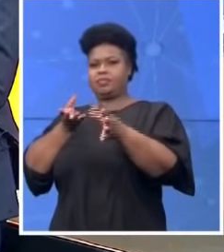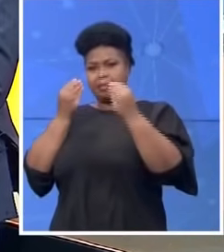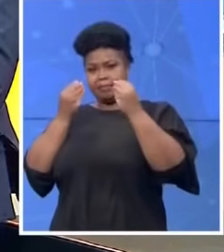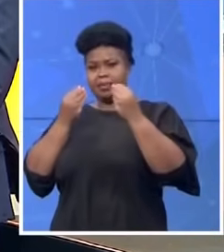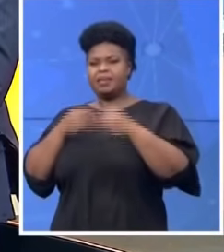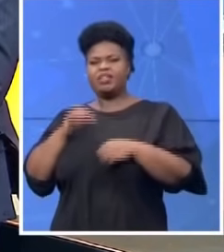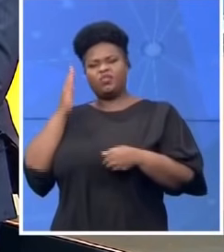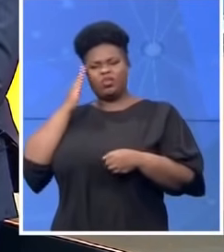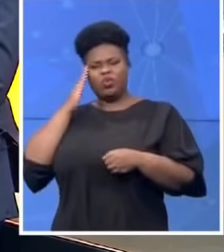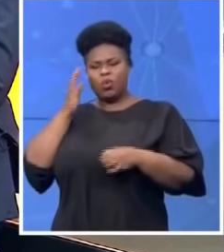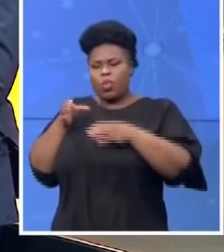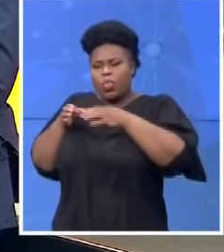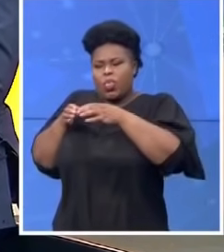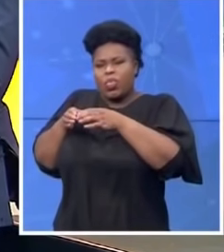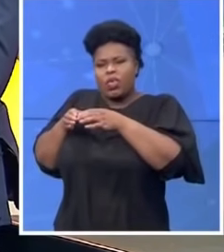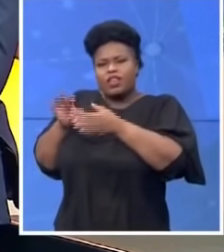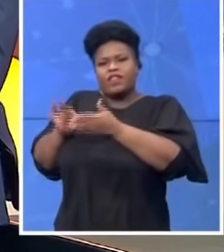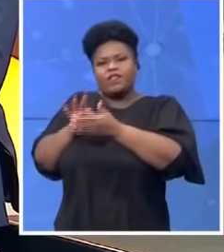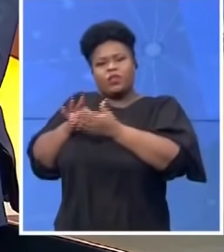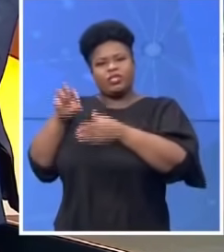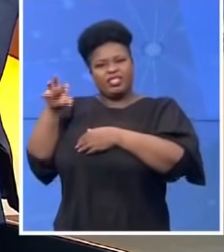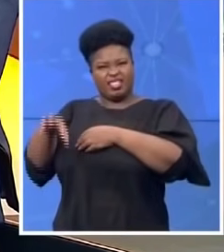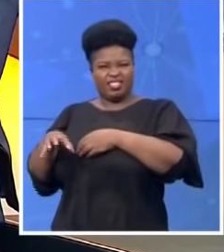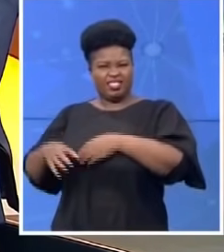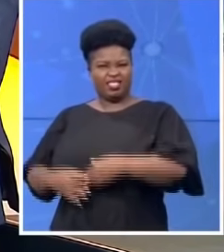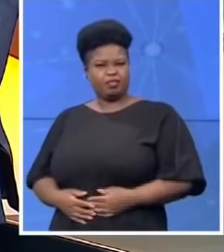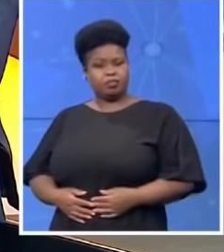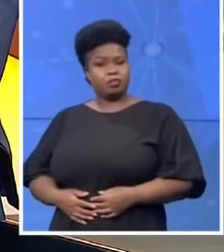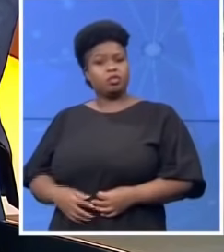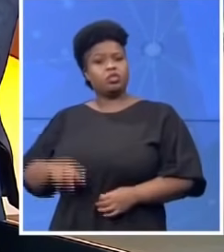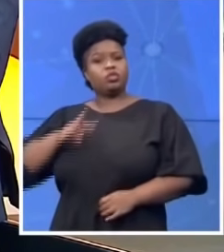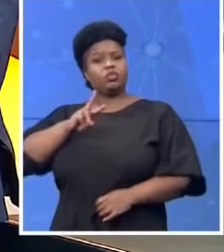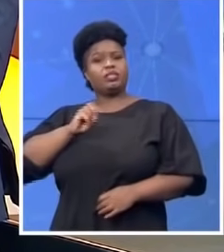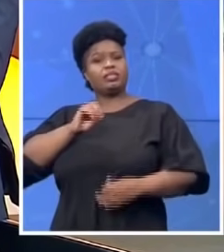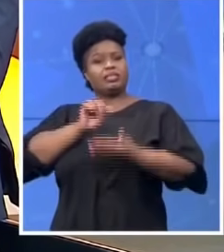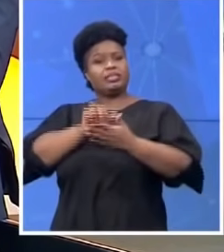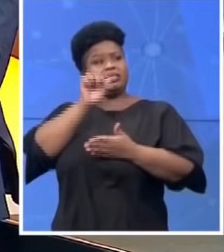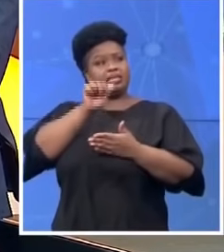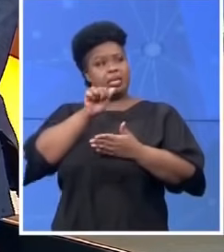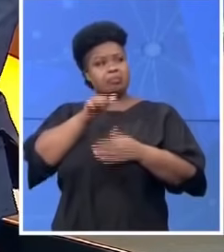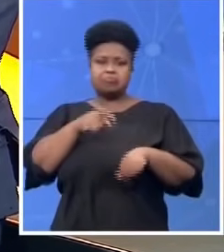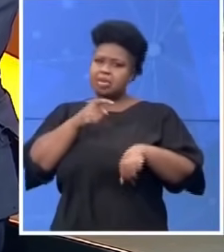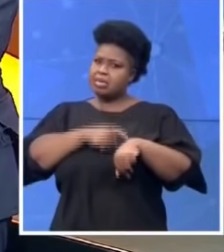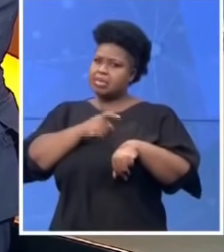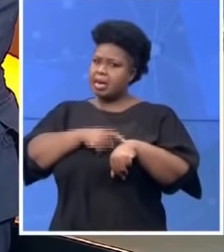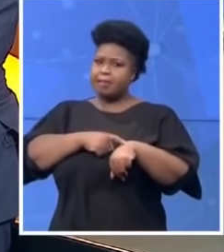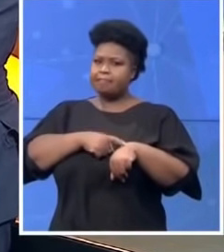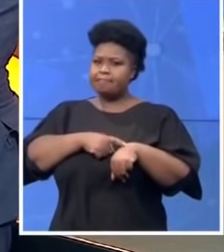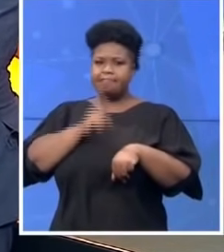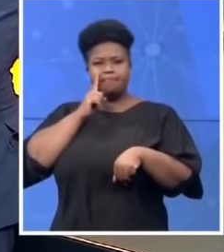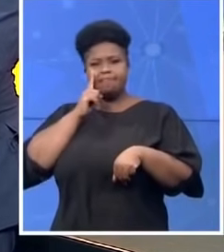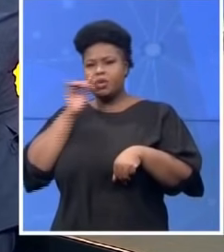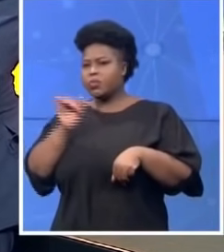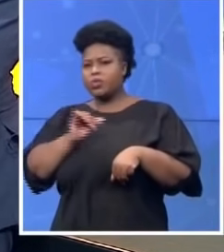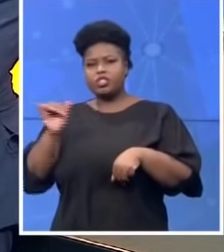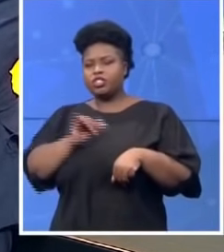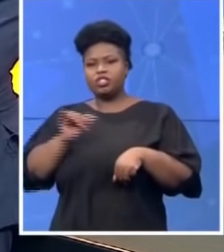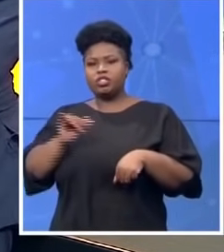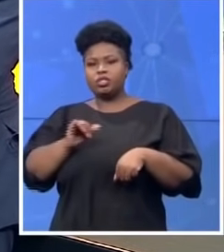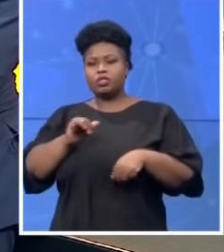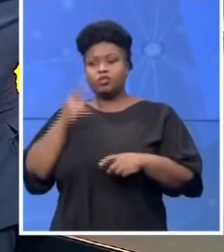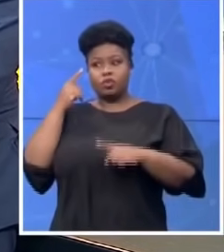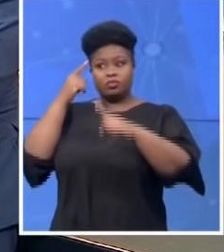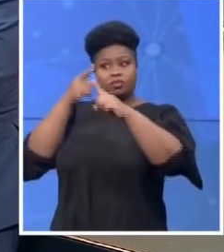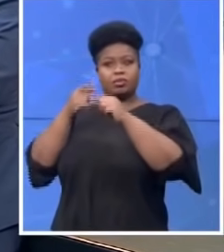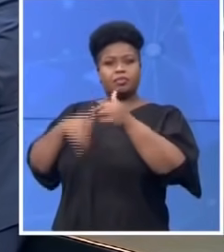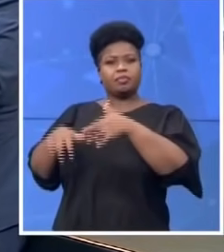the 2016, what sort of times are we looking at in terms of key markers for you? So 2016